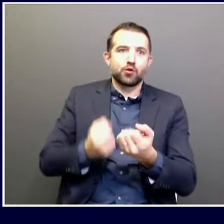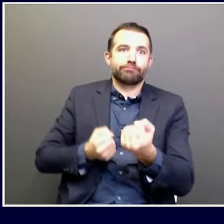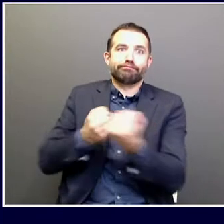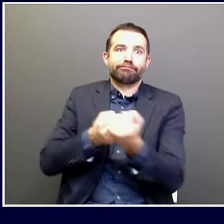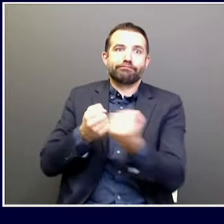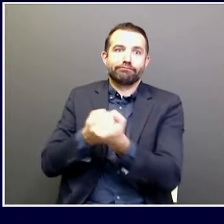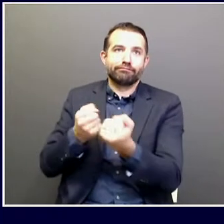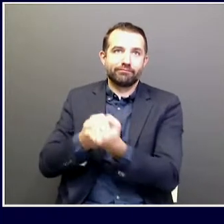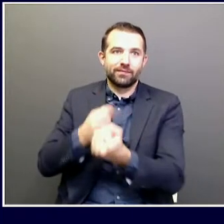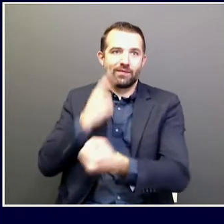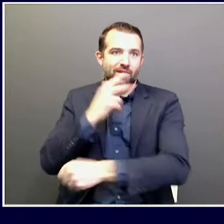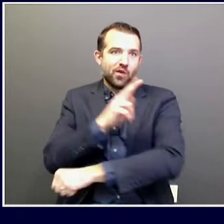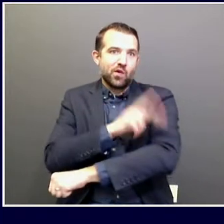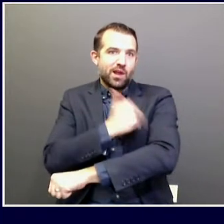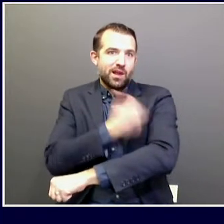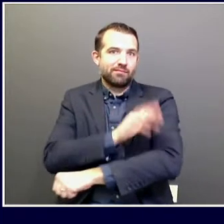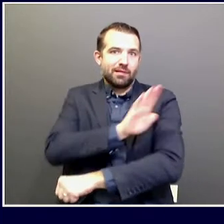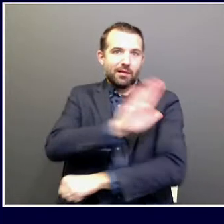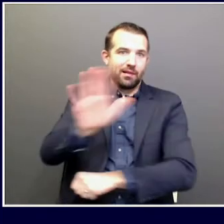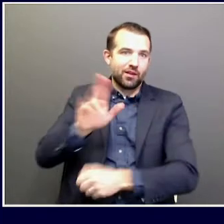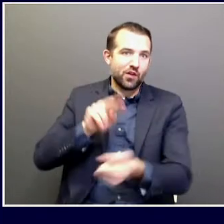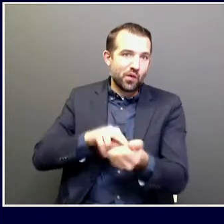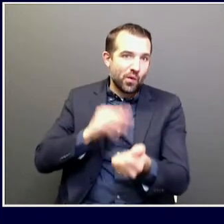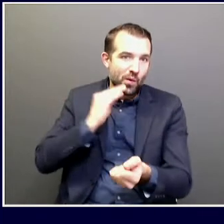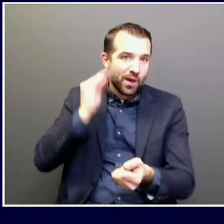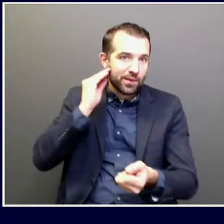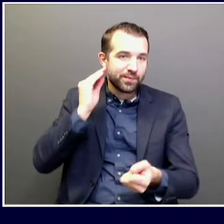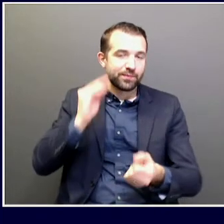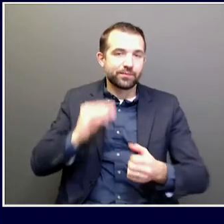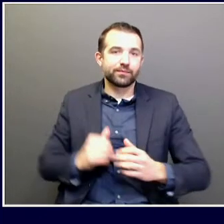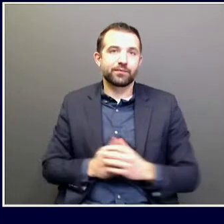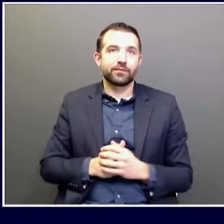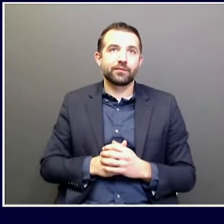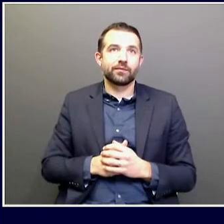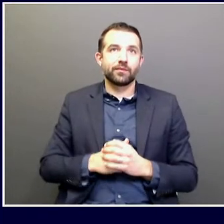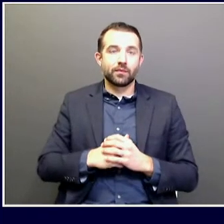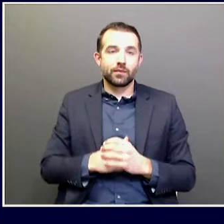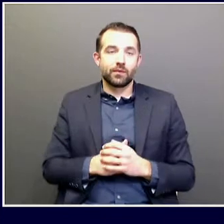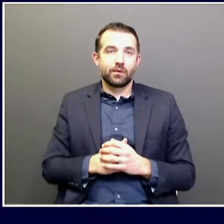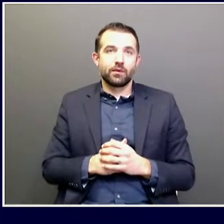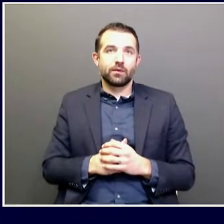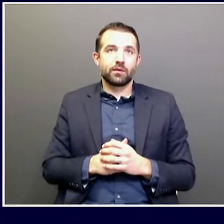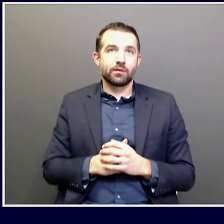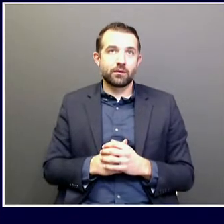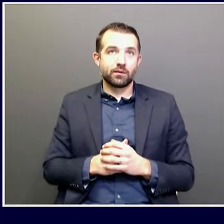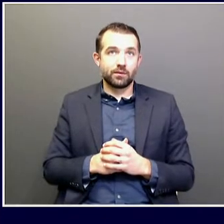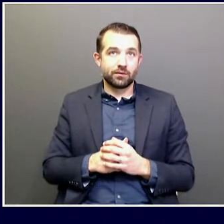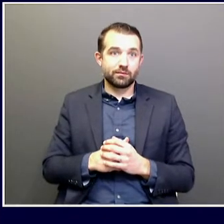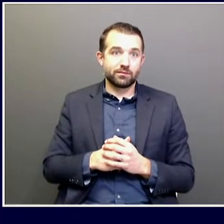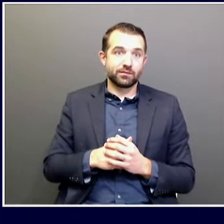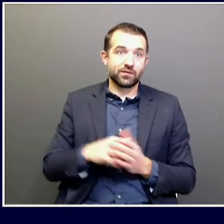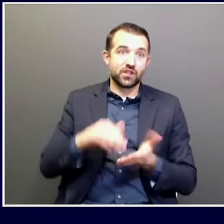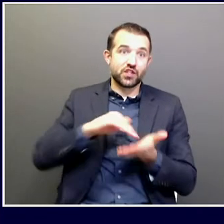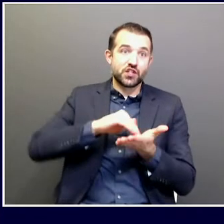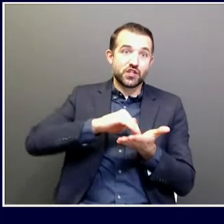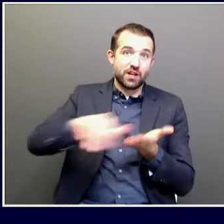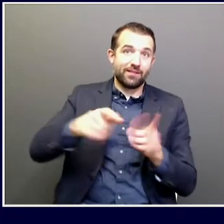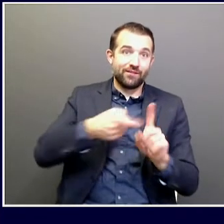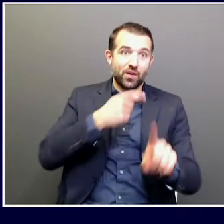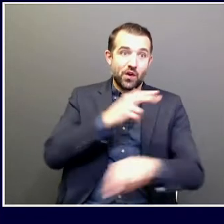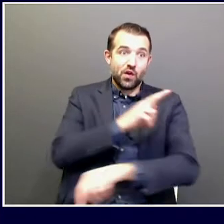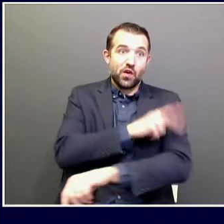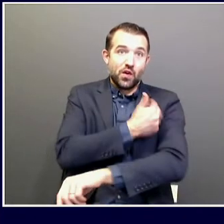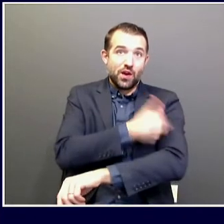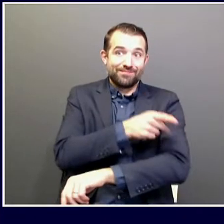nursing facilities with swing bed type beds, those who accept discharged patients discharged from hospitals who are